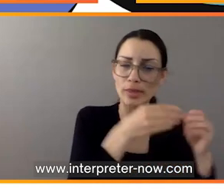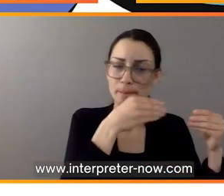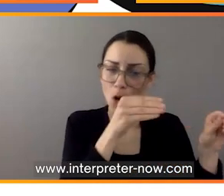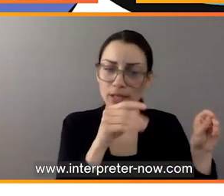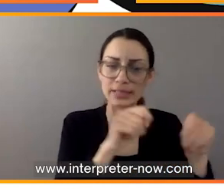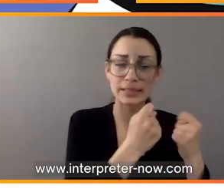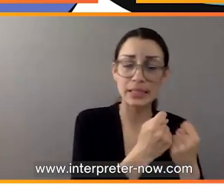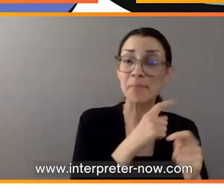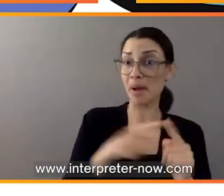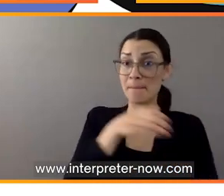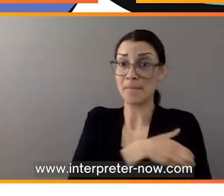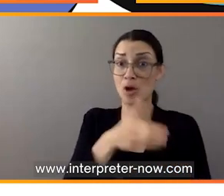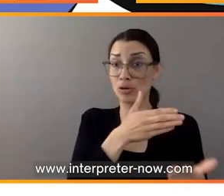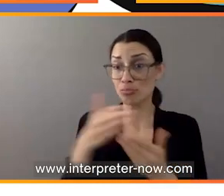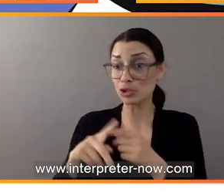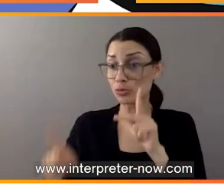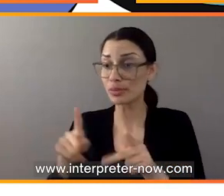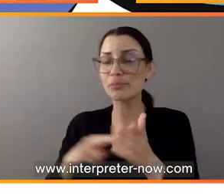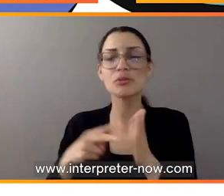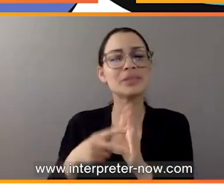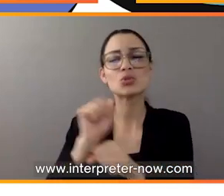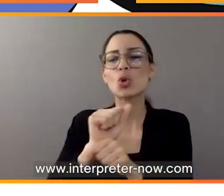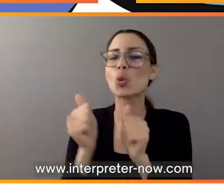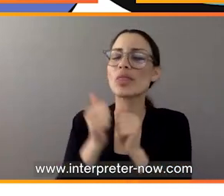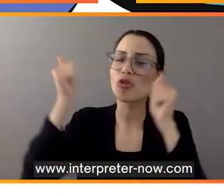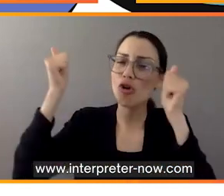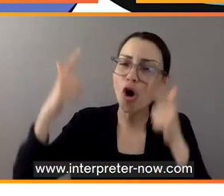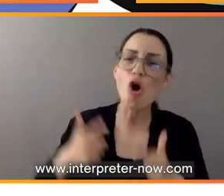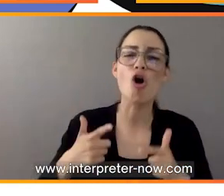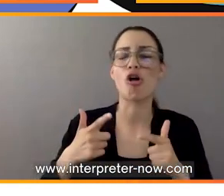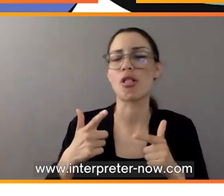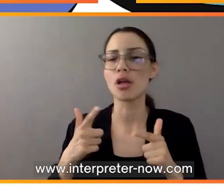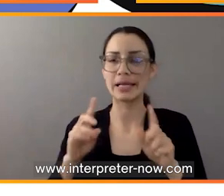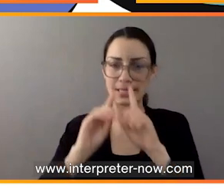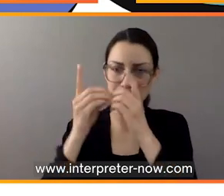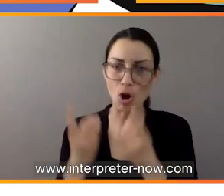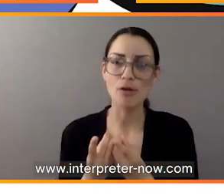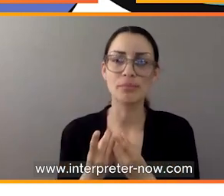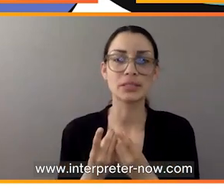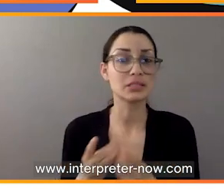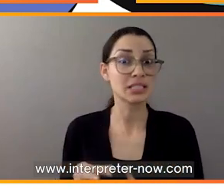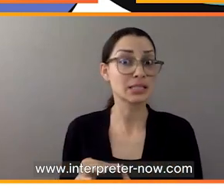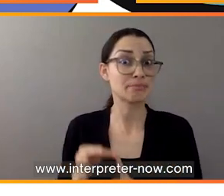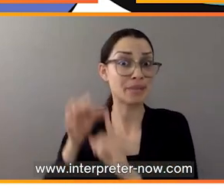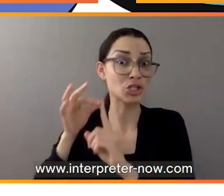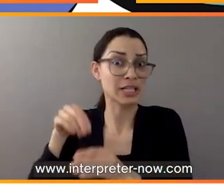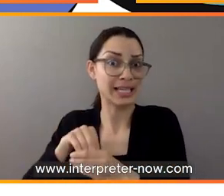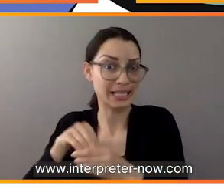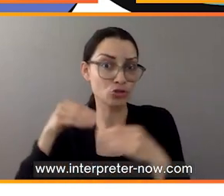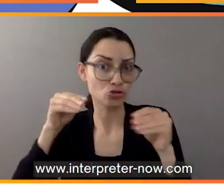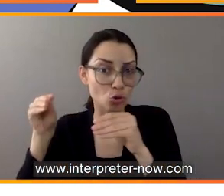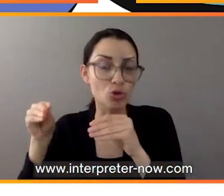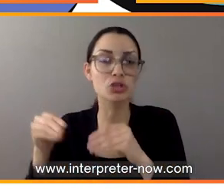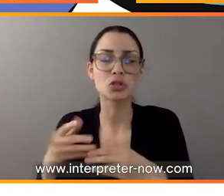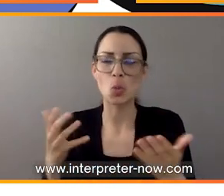working with marketing, but then power to the people, really working with every department and especially in the stores. What does